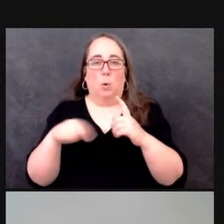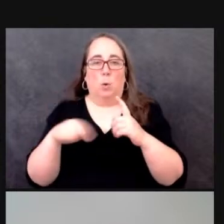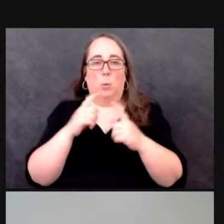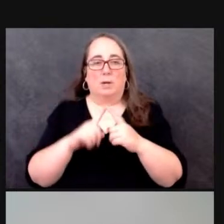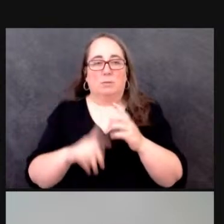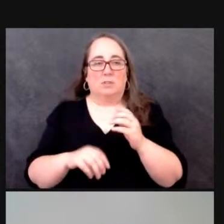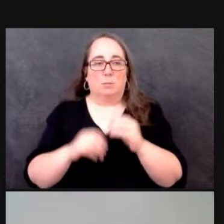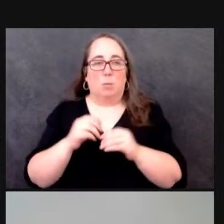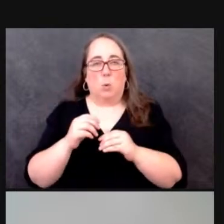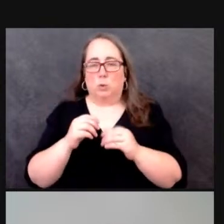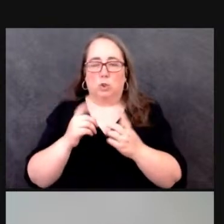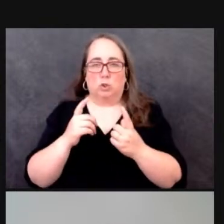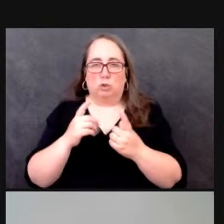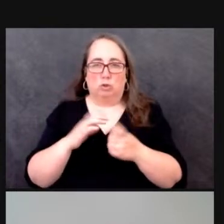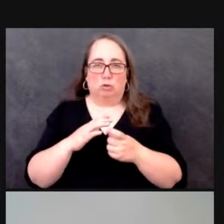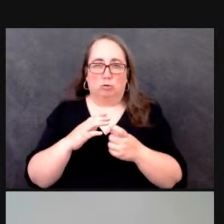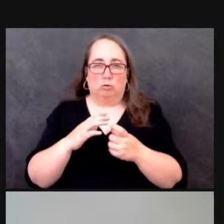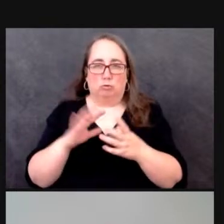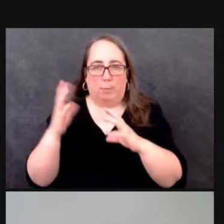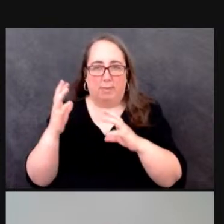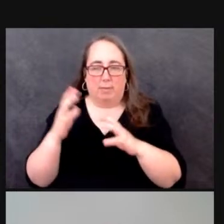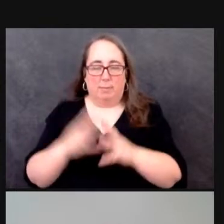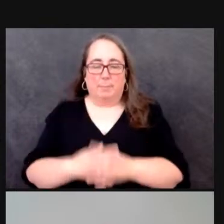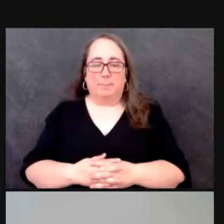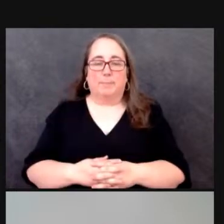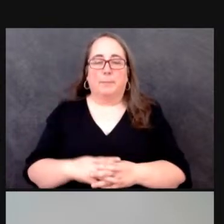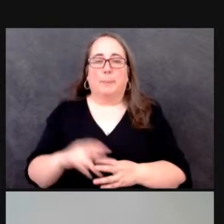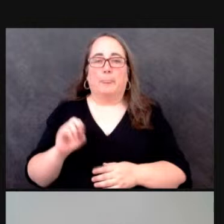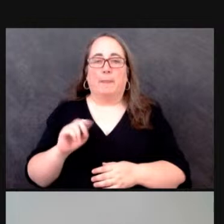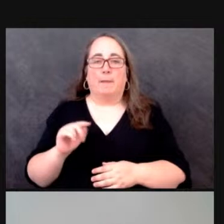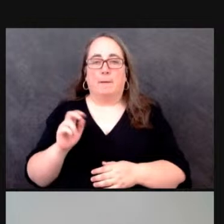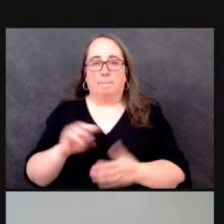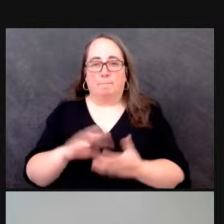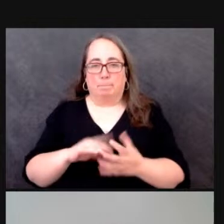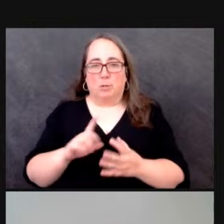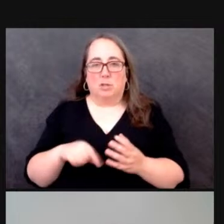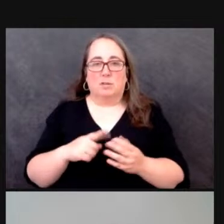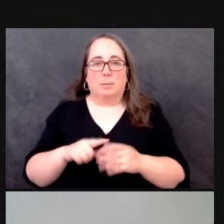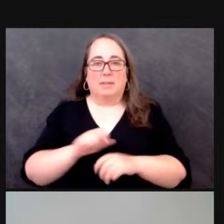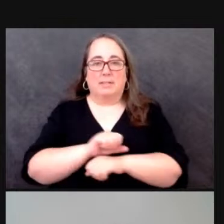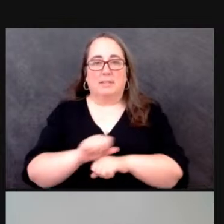most troubled. Edwin